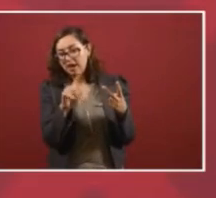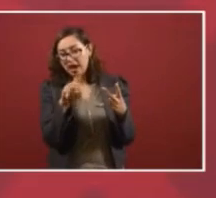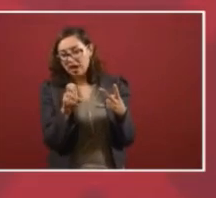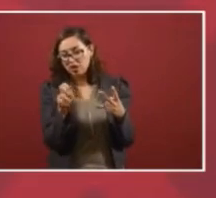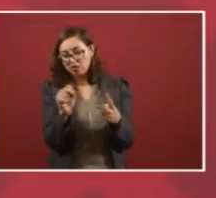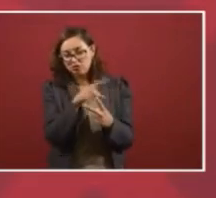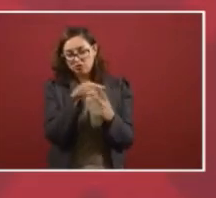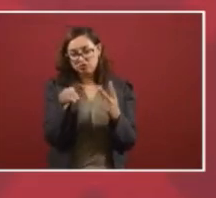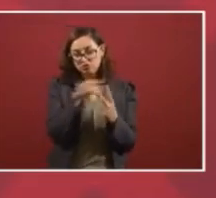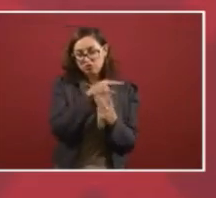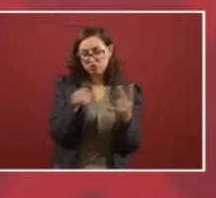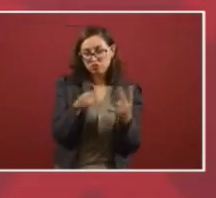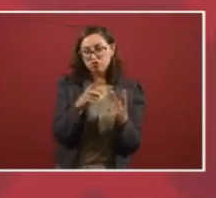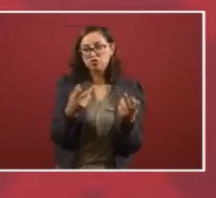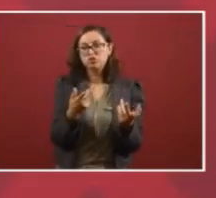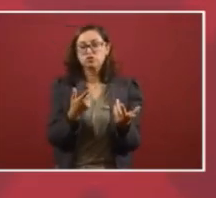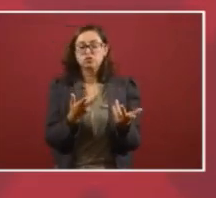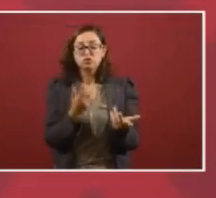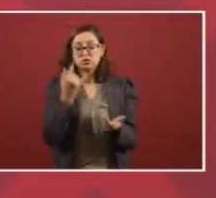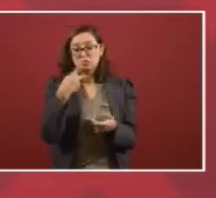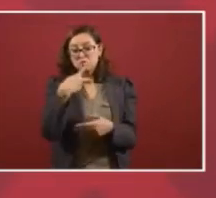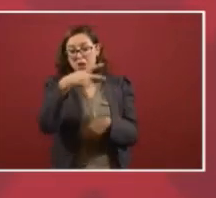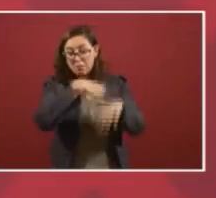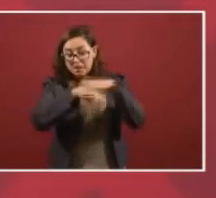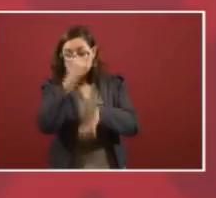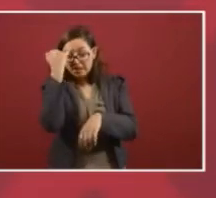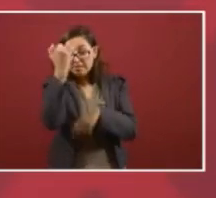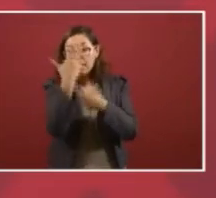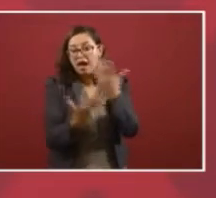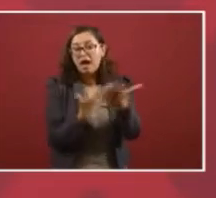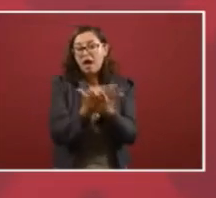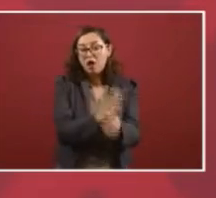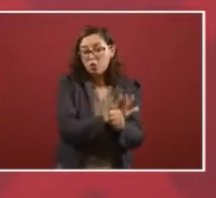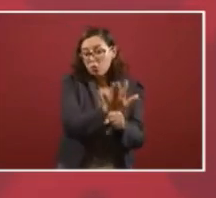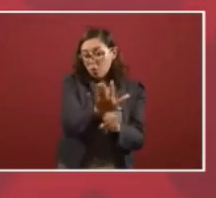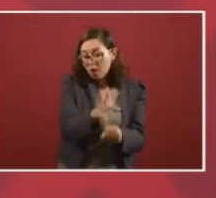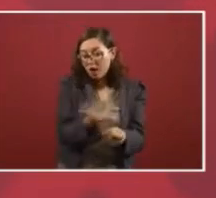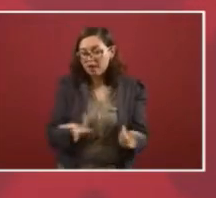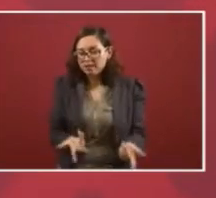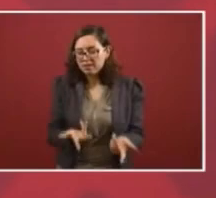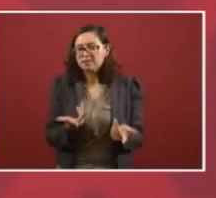Antonio del Valle and Salazar and the businessmen